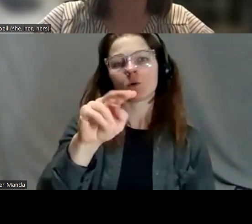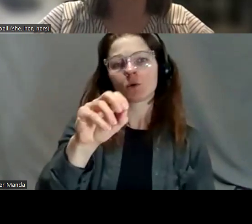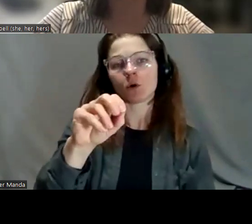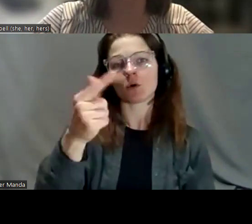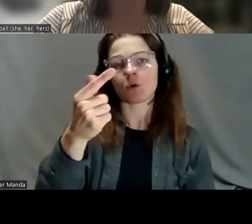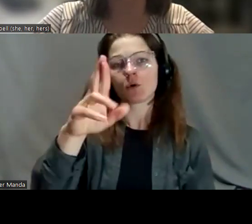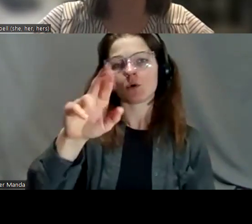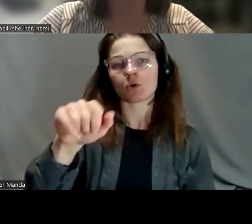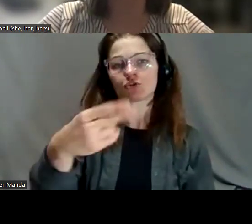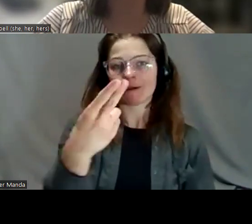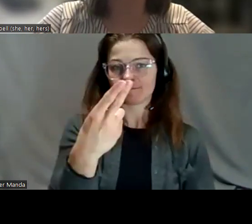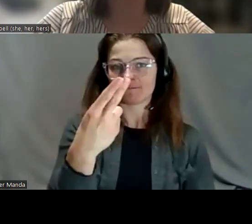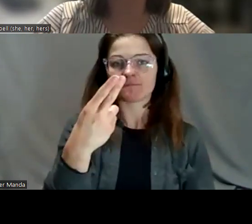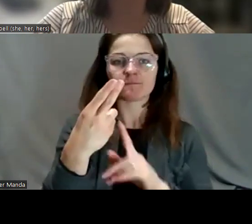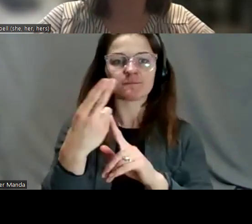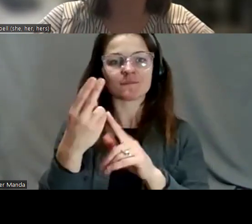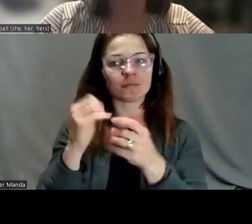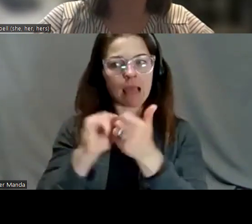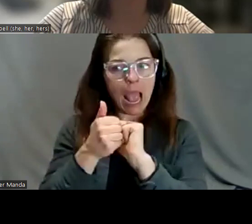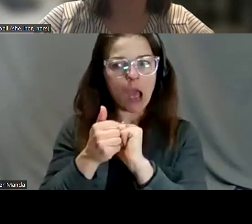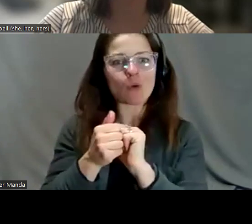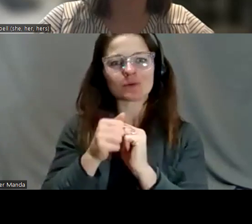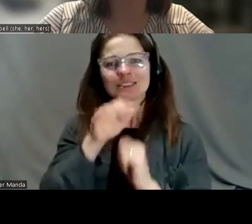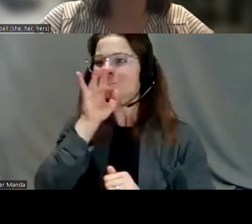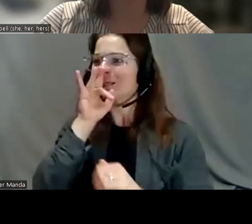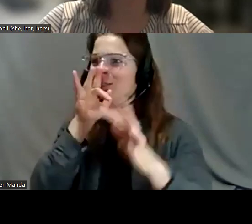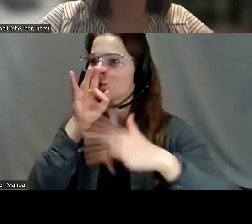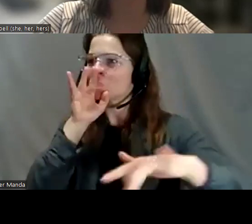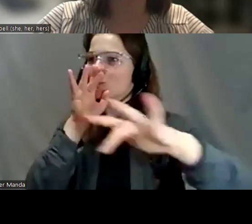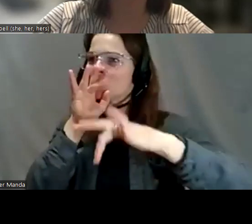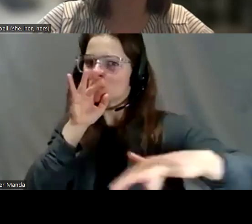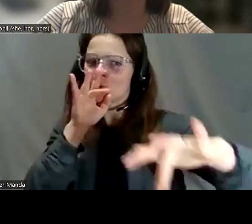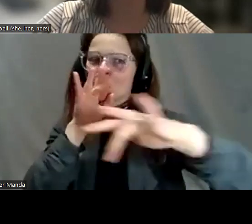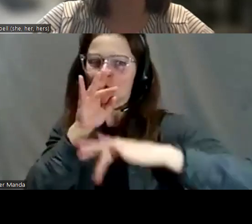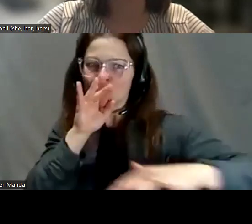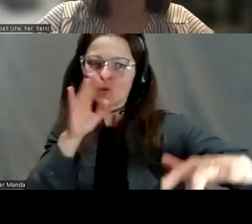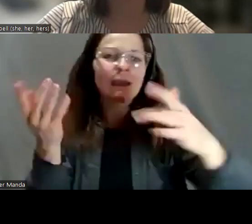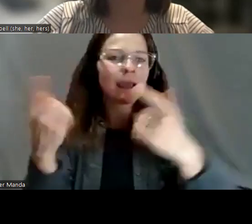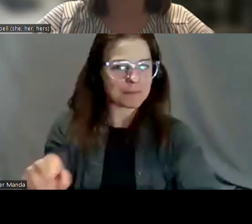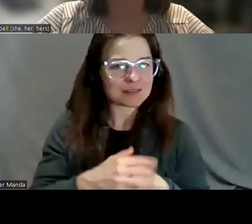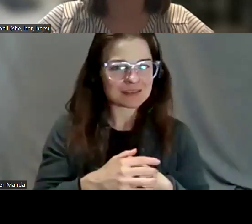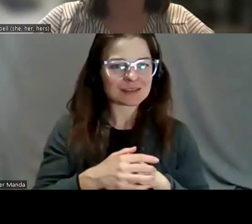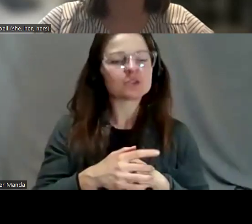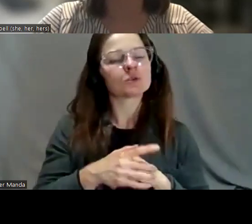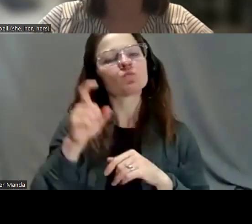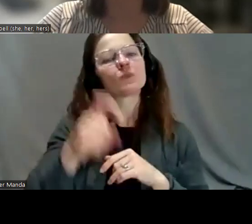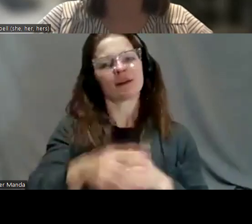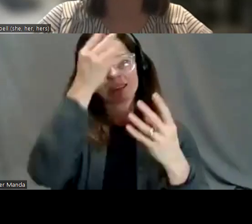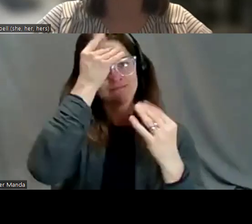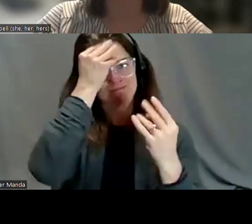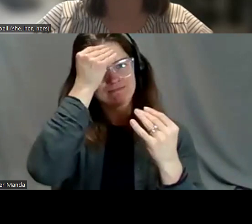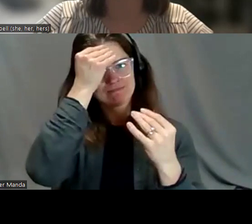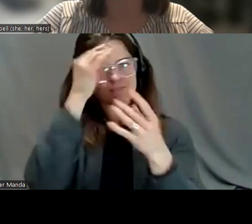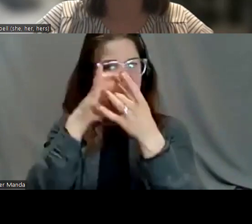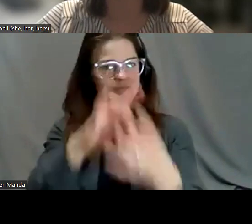recording auditory speech. So this gap between them, I think, needs to also be taken account of, so that we